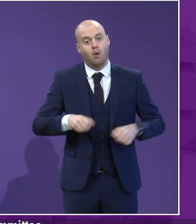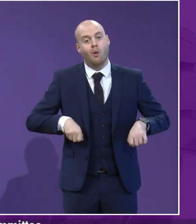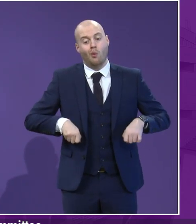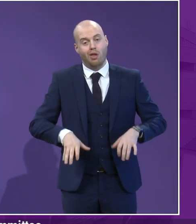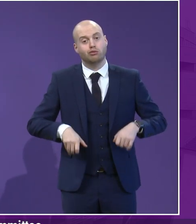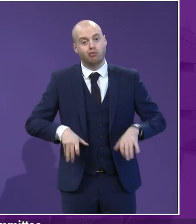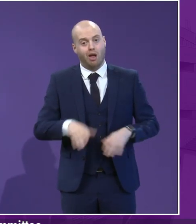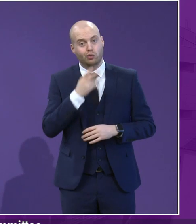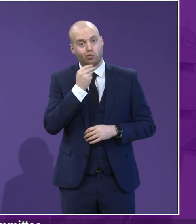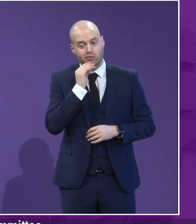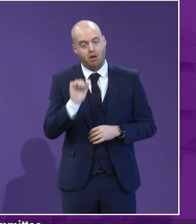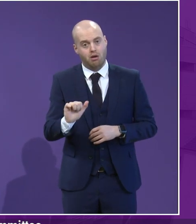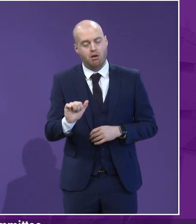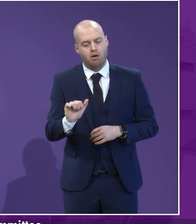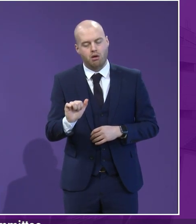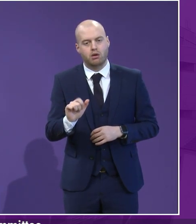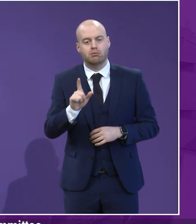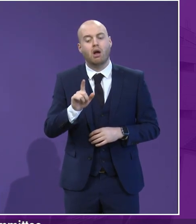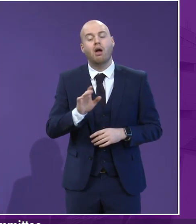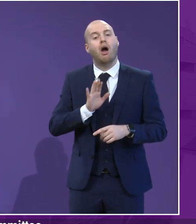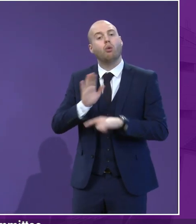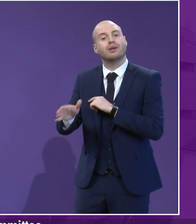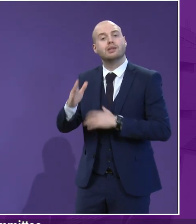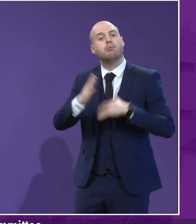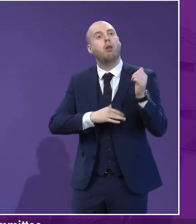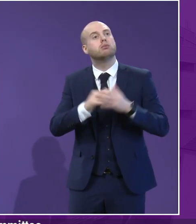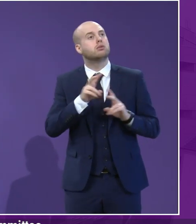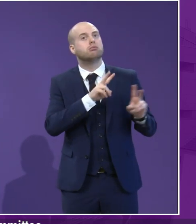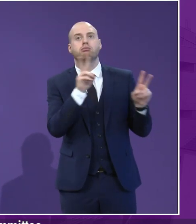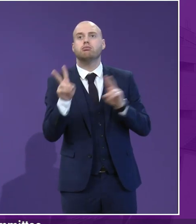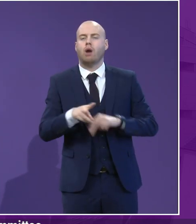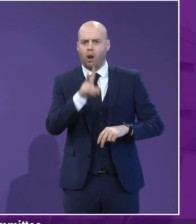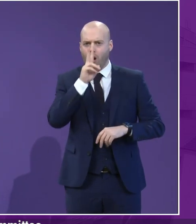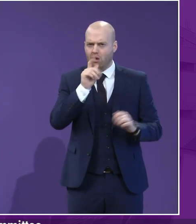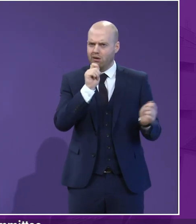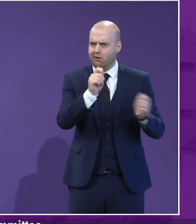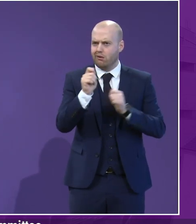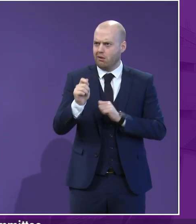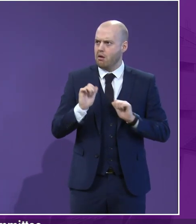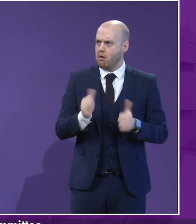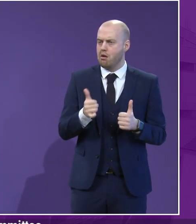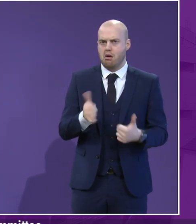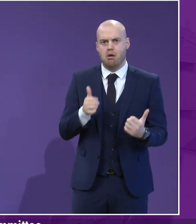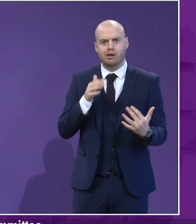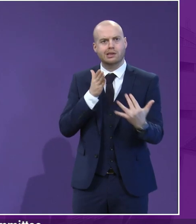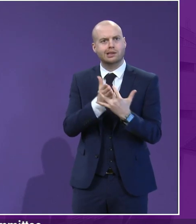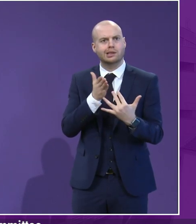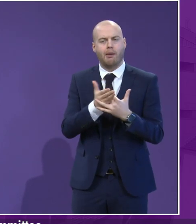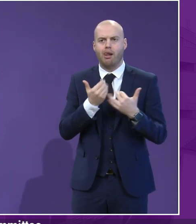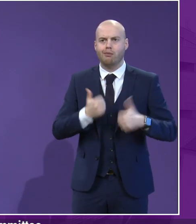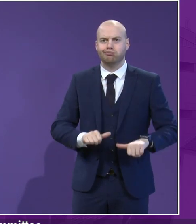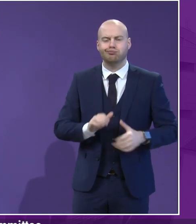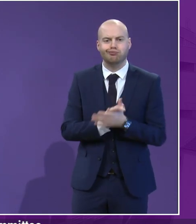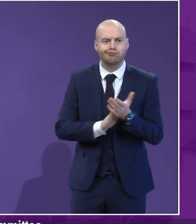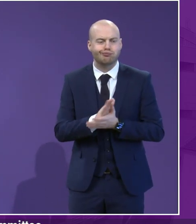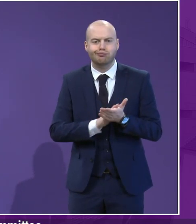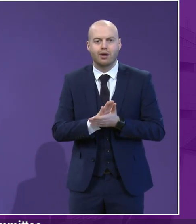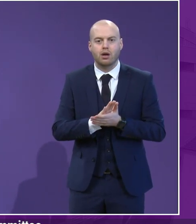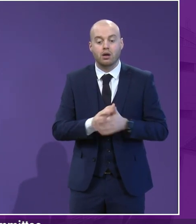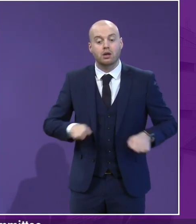I'd like to add to that a particular case that comes to mind of a student who was trying to access a particular school of an ancient university, and they went to visit it. They were a